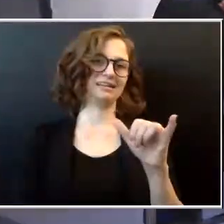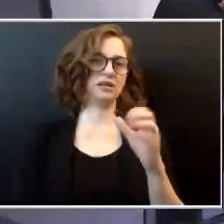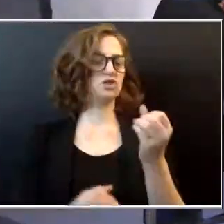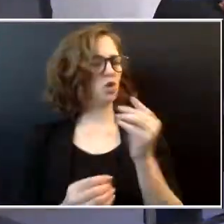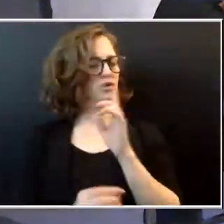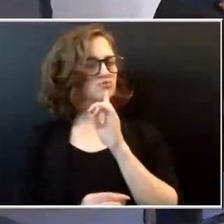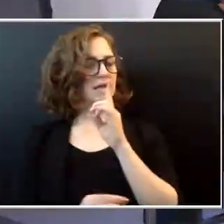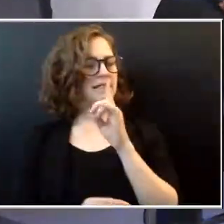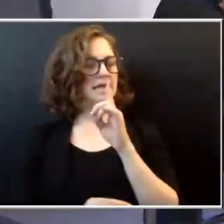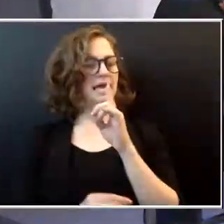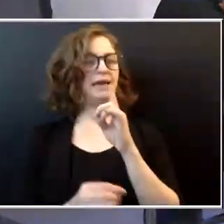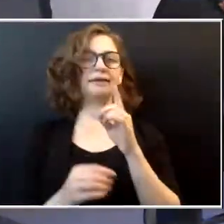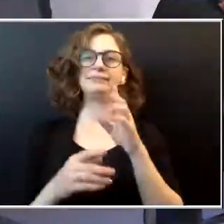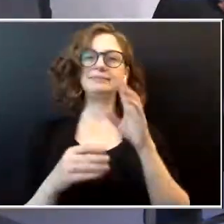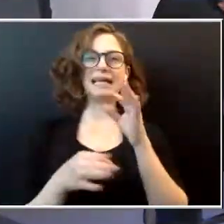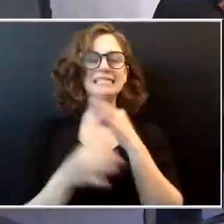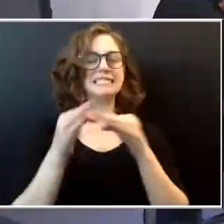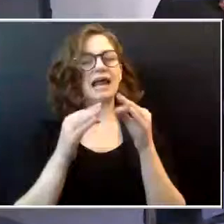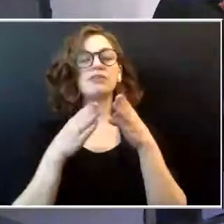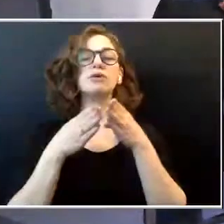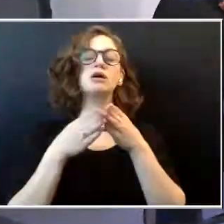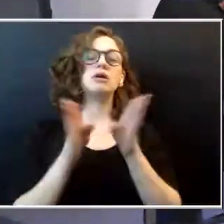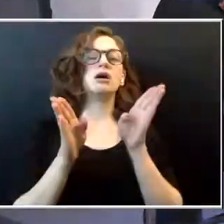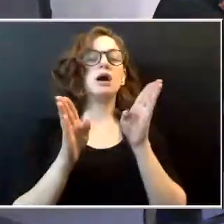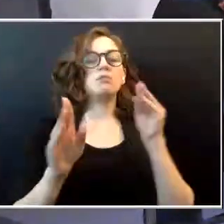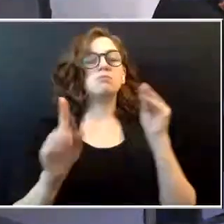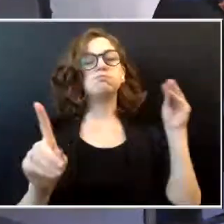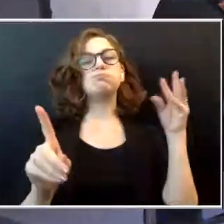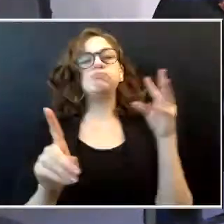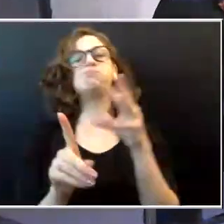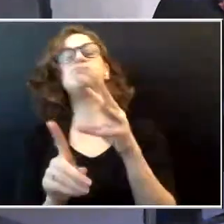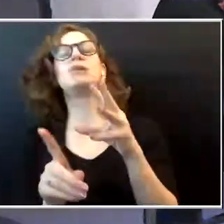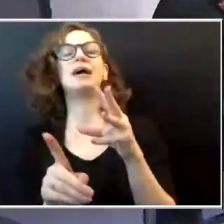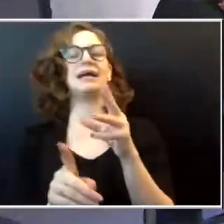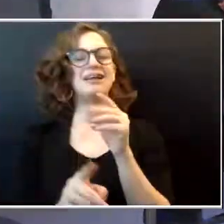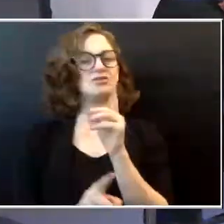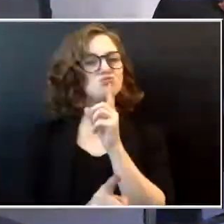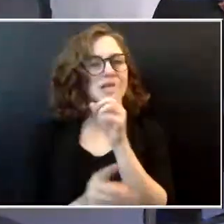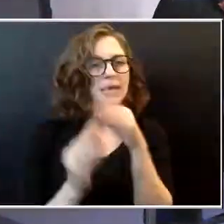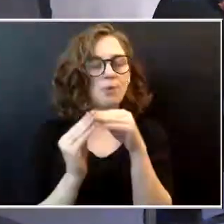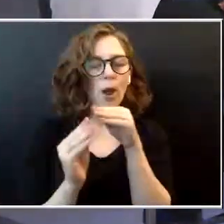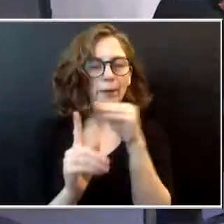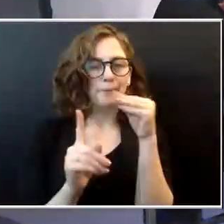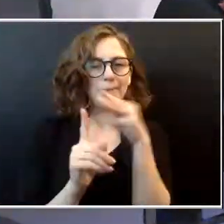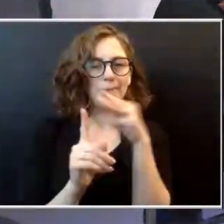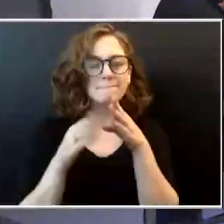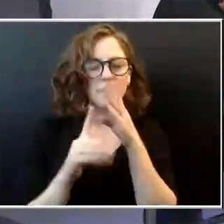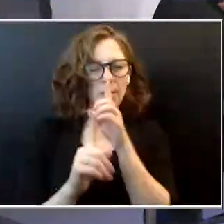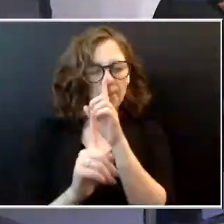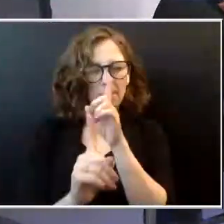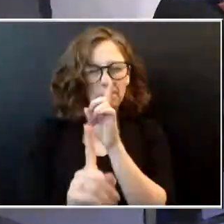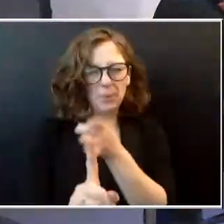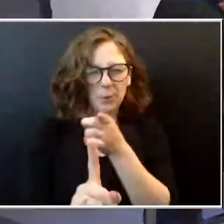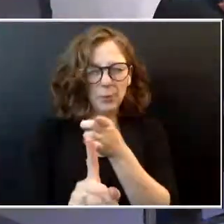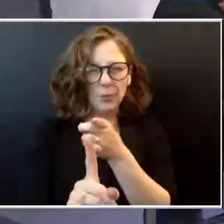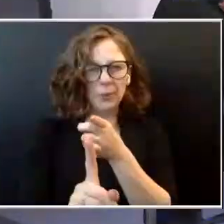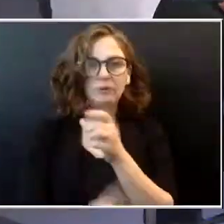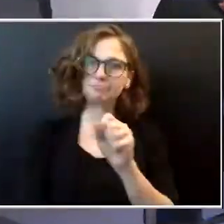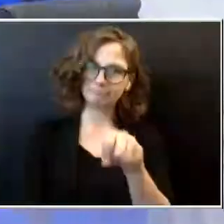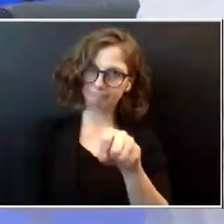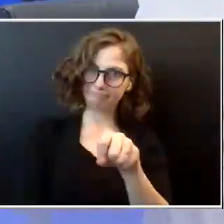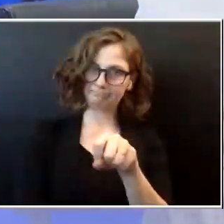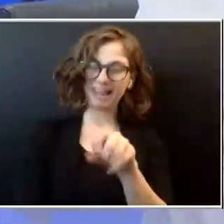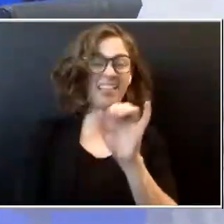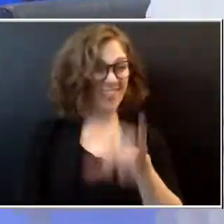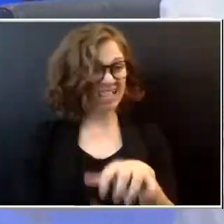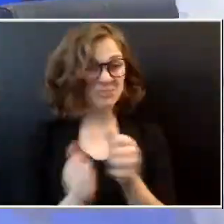zaps the area you want to without getting as much of the surrounding, and that's even without flash therapy, right? Yeah. Now, again, very similar to kind of